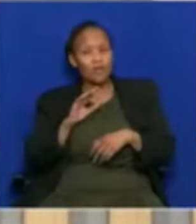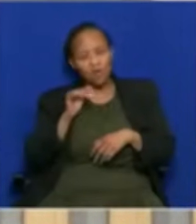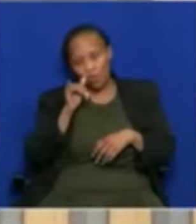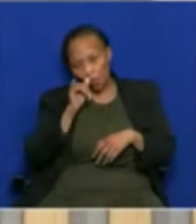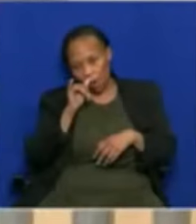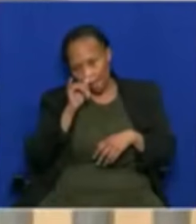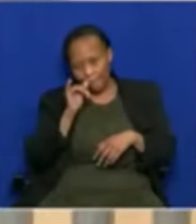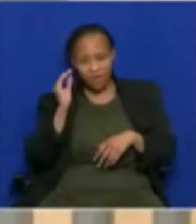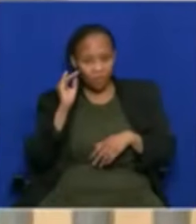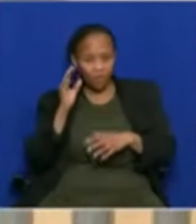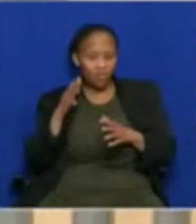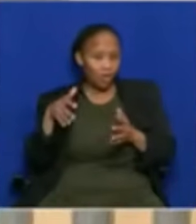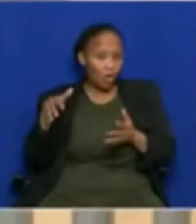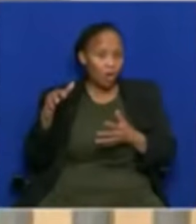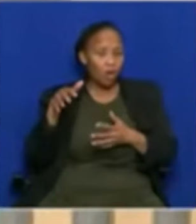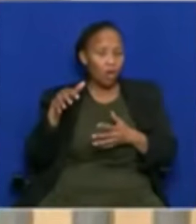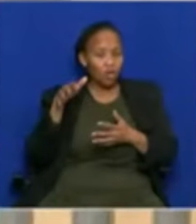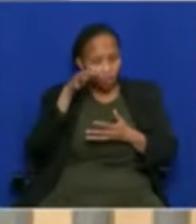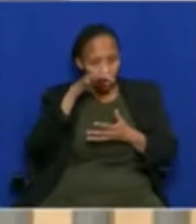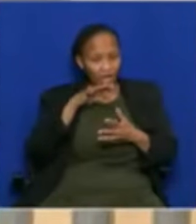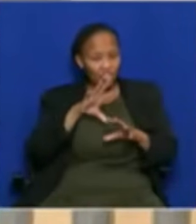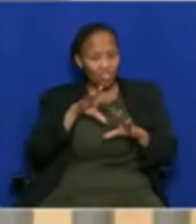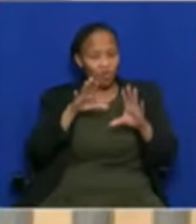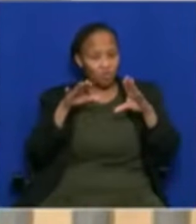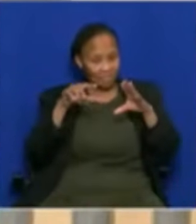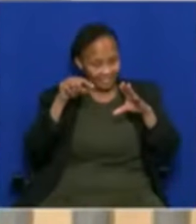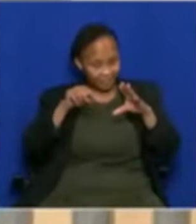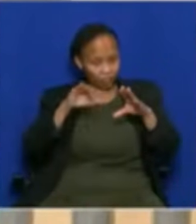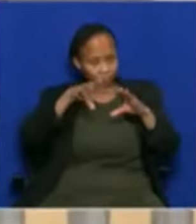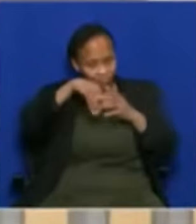post? Did you think he could add? It's